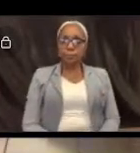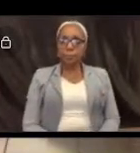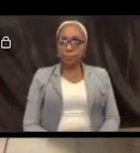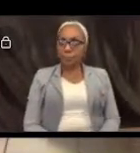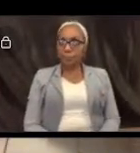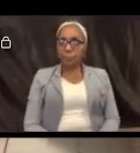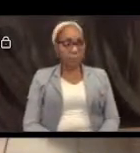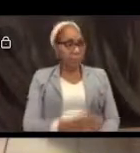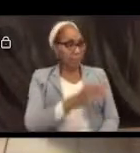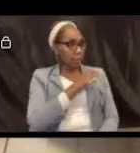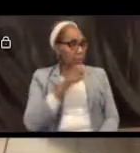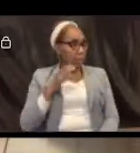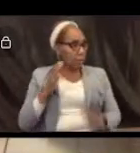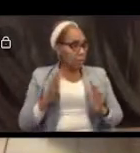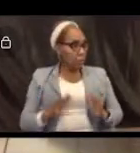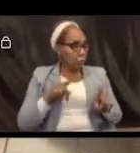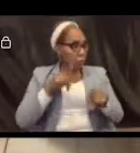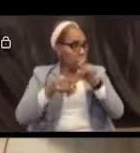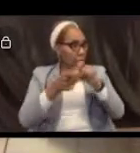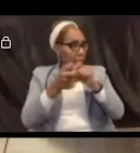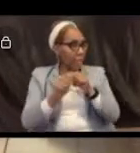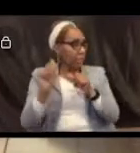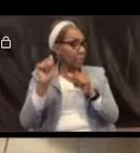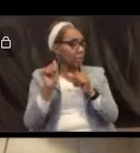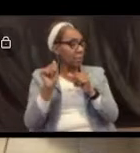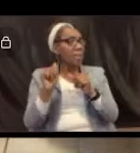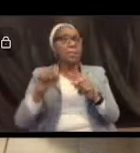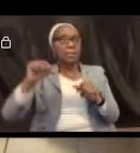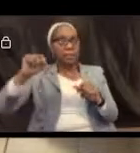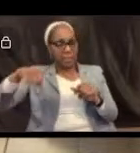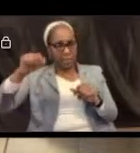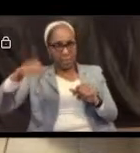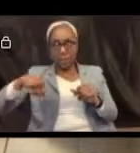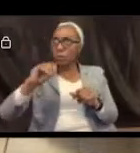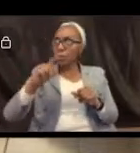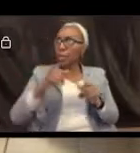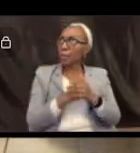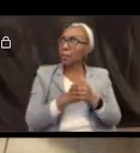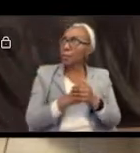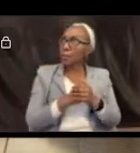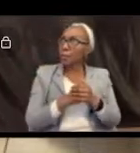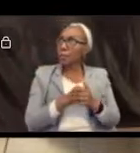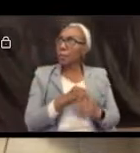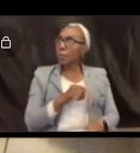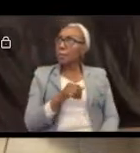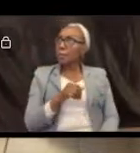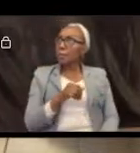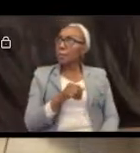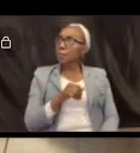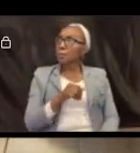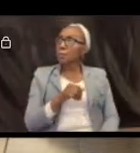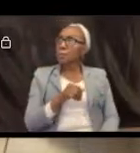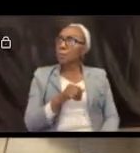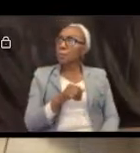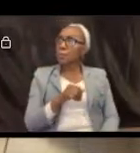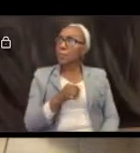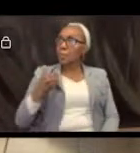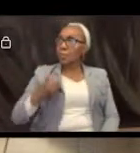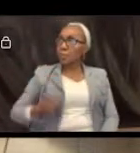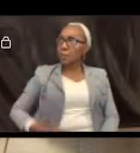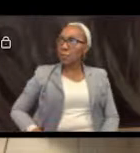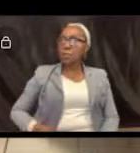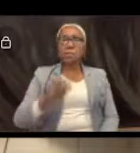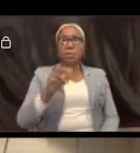Does any commissioner have any questions as a respondent? Yes, Commissioner Benton? Yes. Yeah, this is